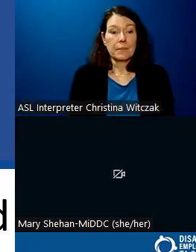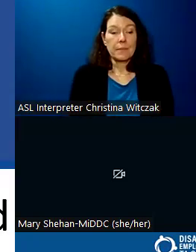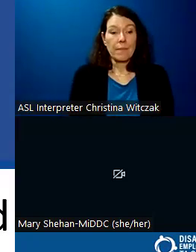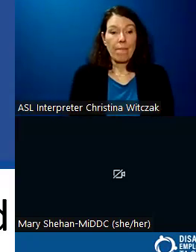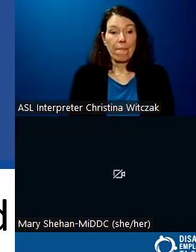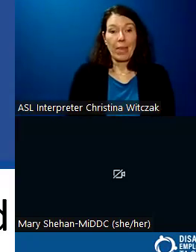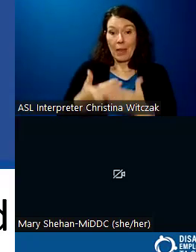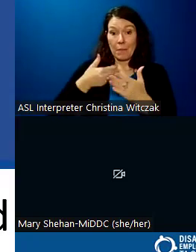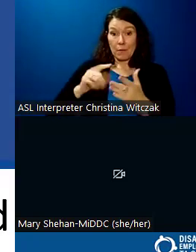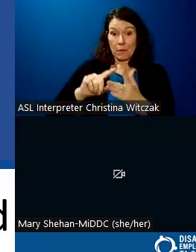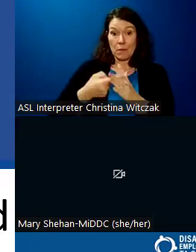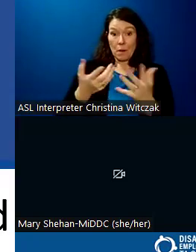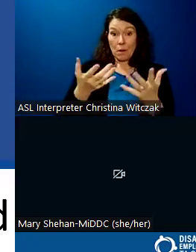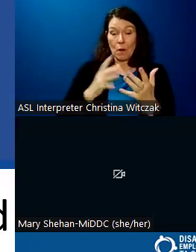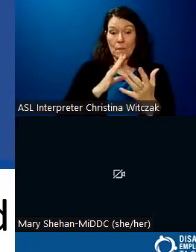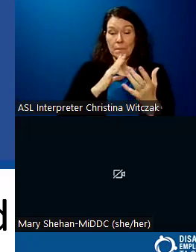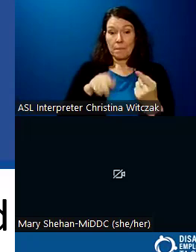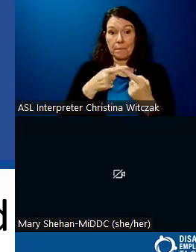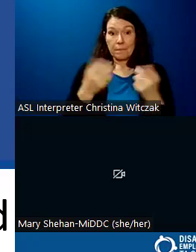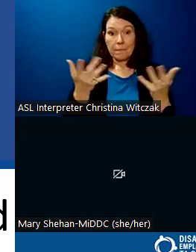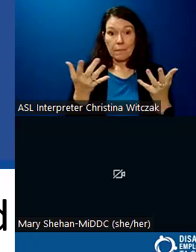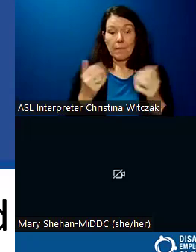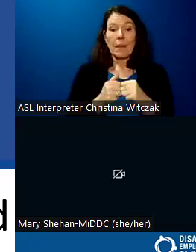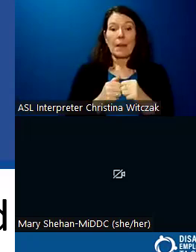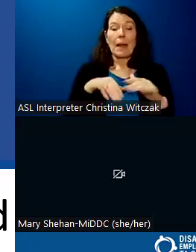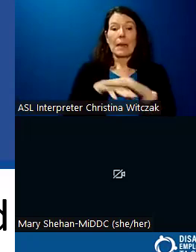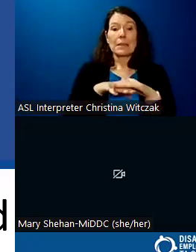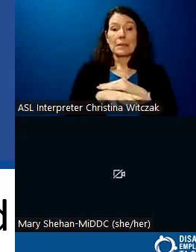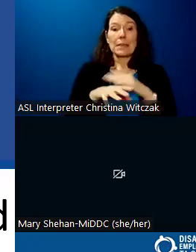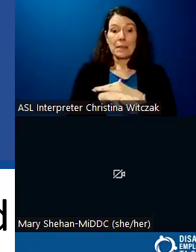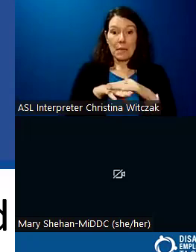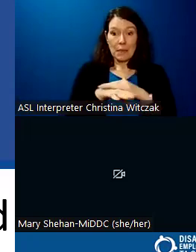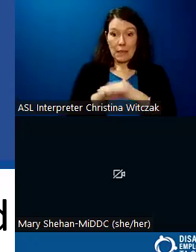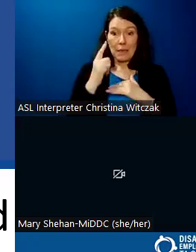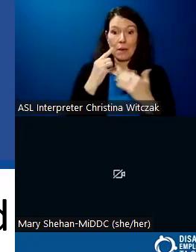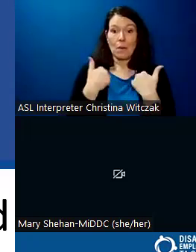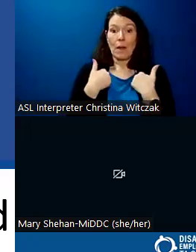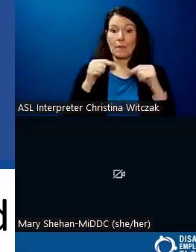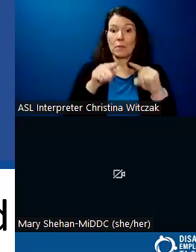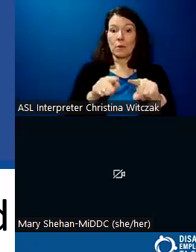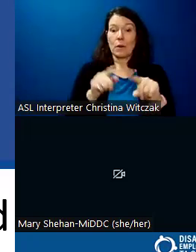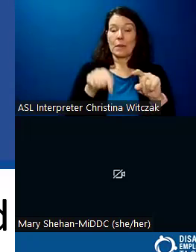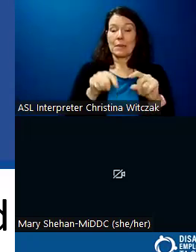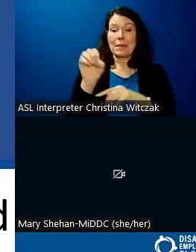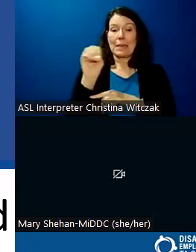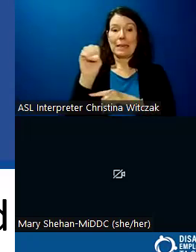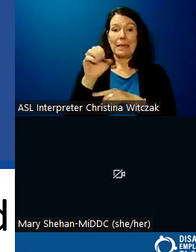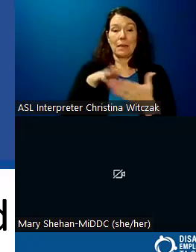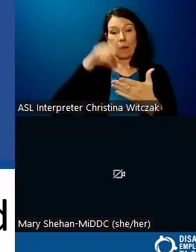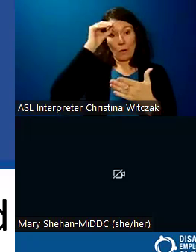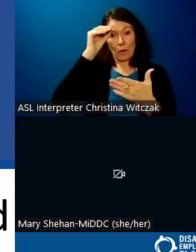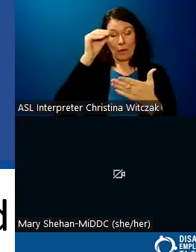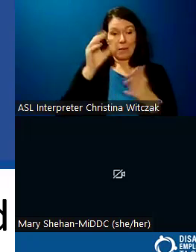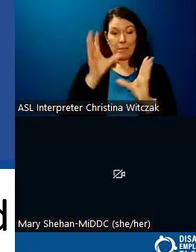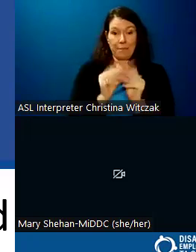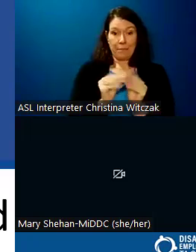Before we get started, we want to talk about the accessibility that we have during this e-learning community. We